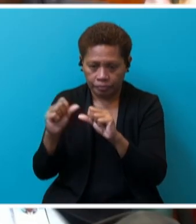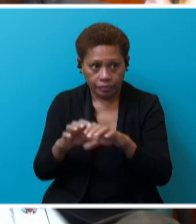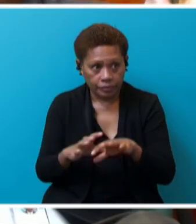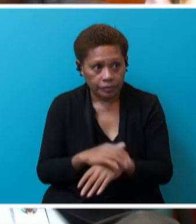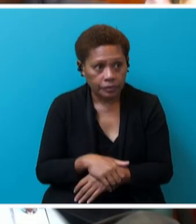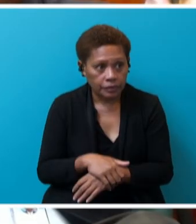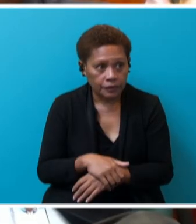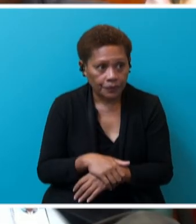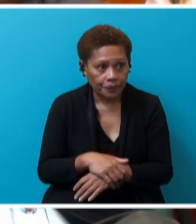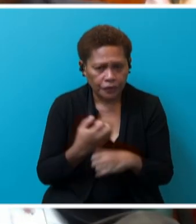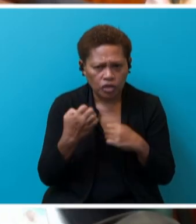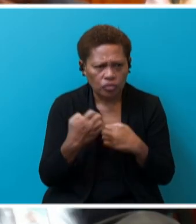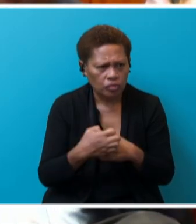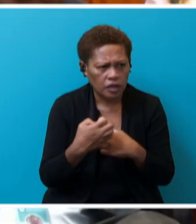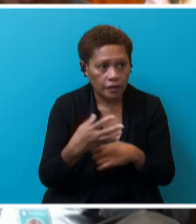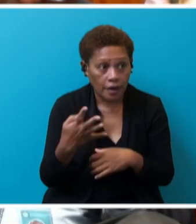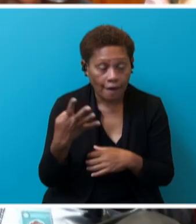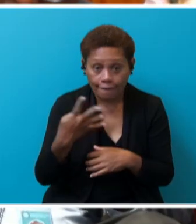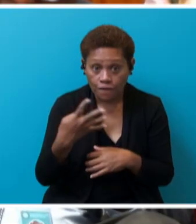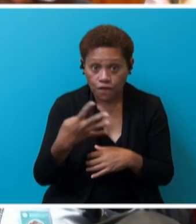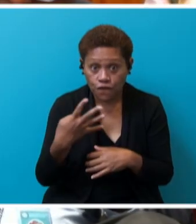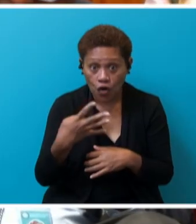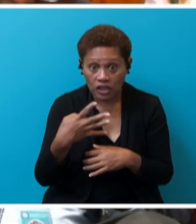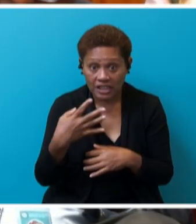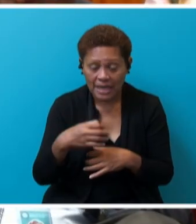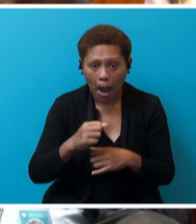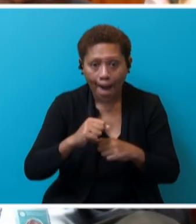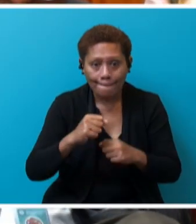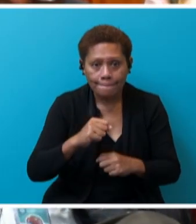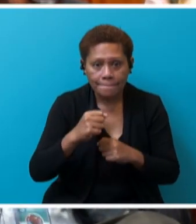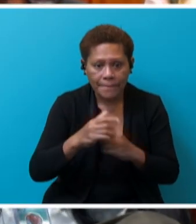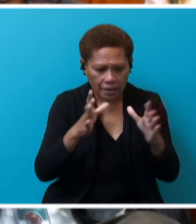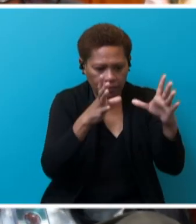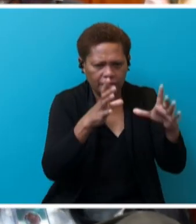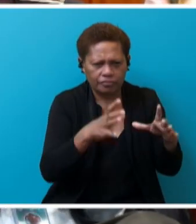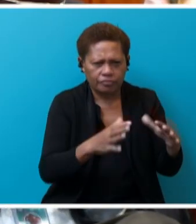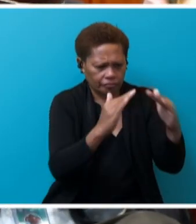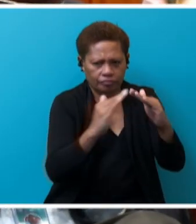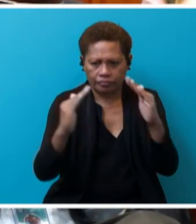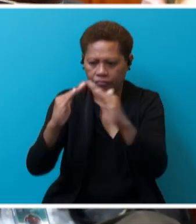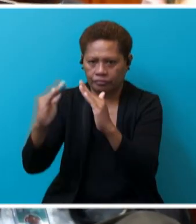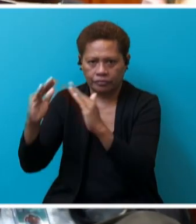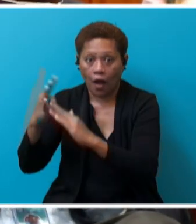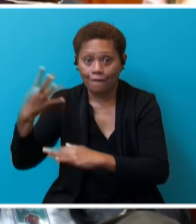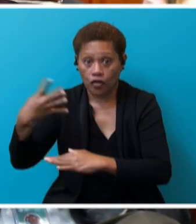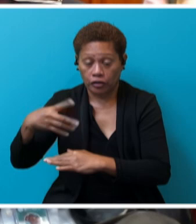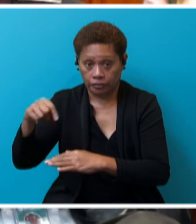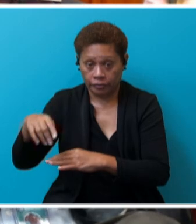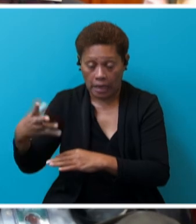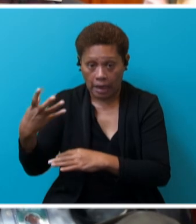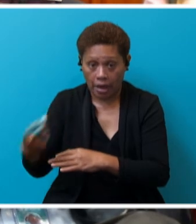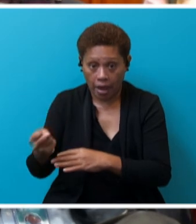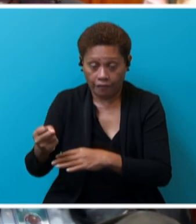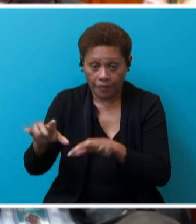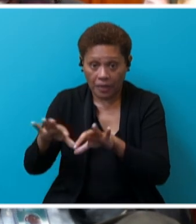generator sets at 14 major pump stations. This critical upgrade ensures that power supply is available